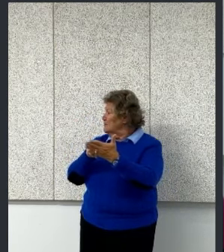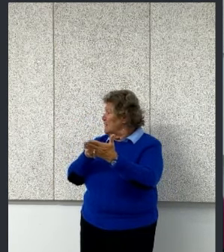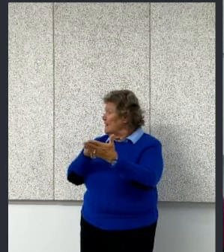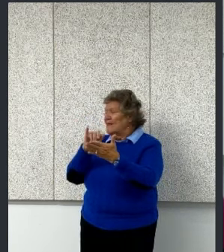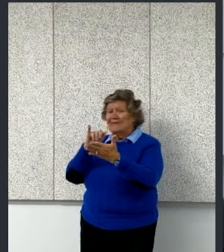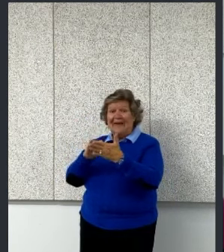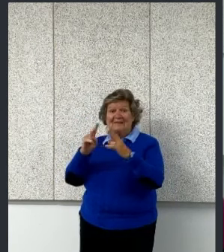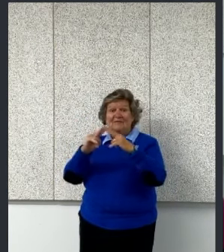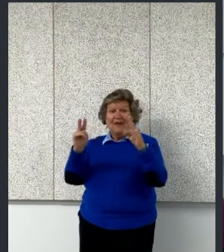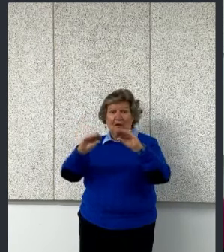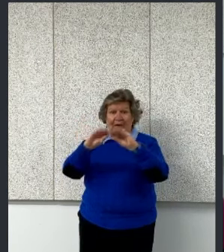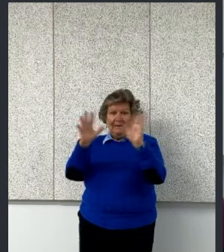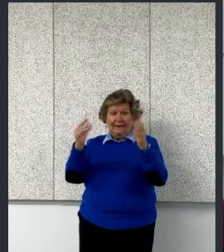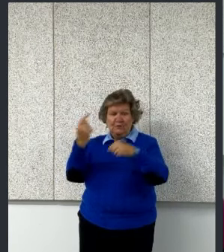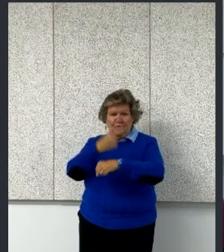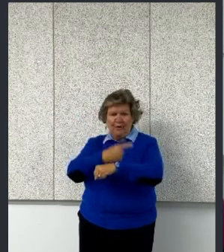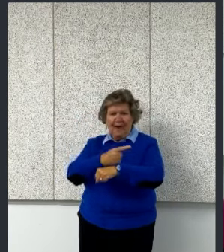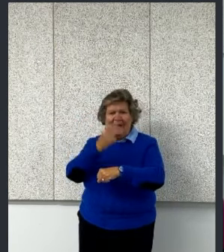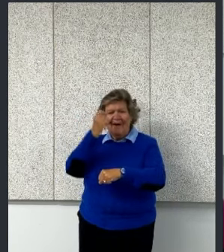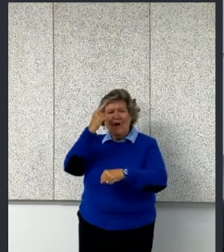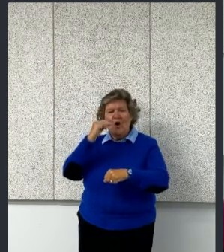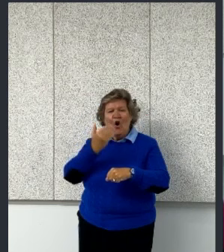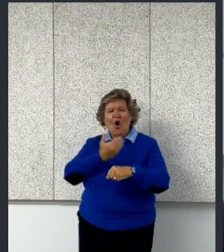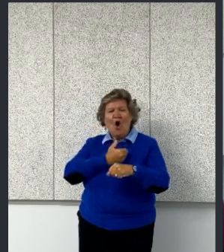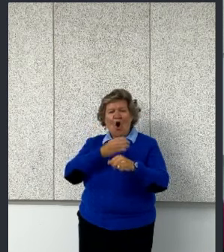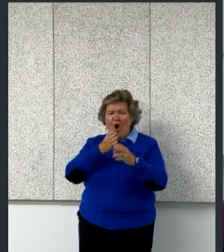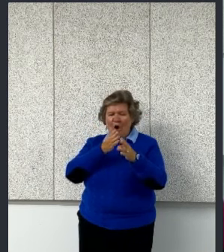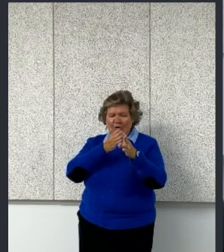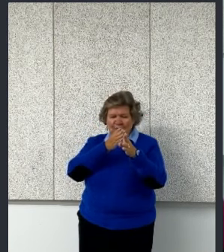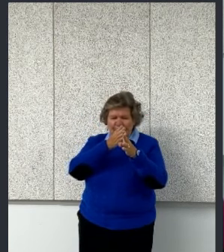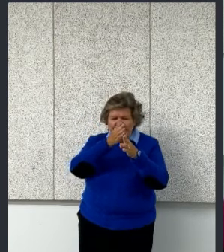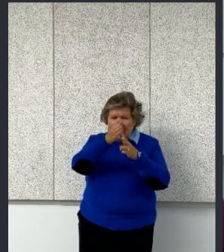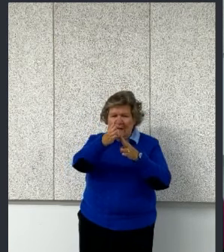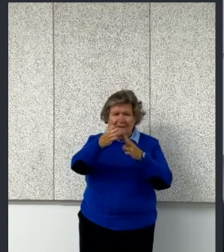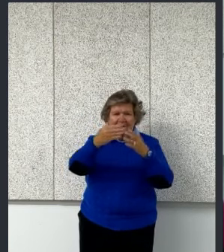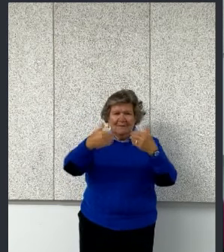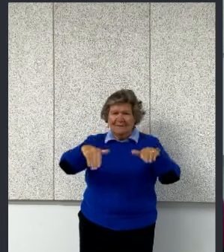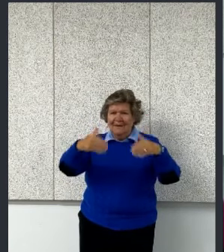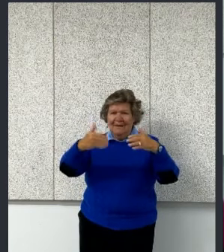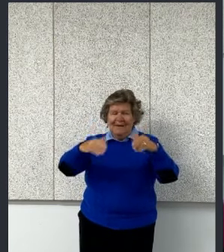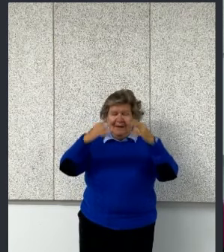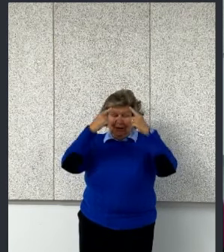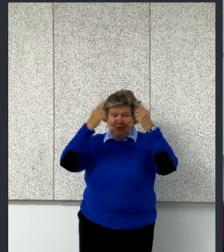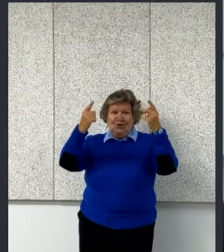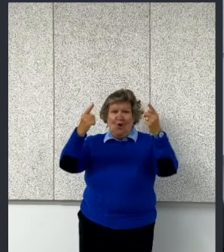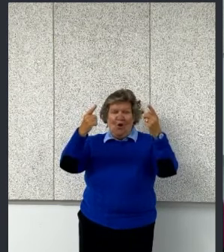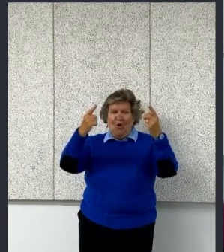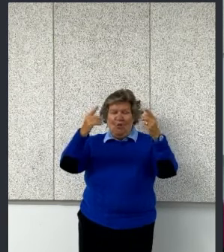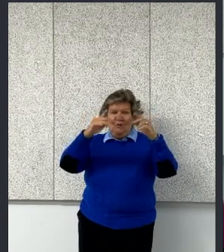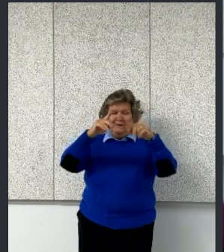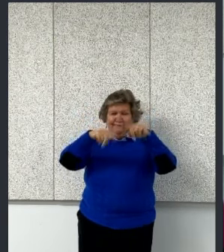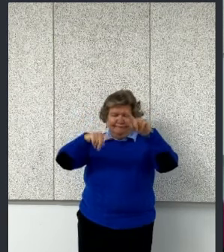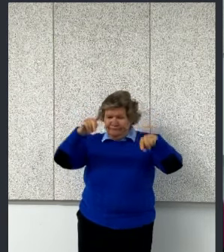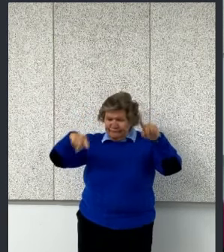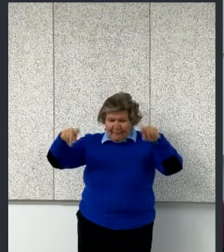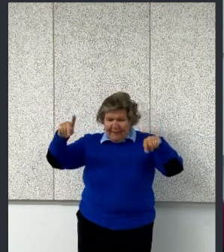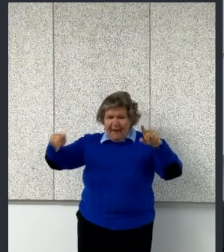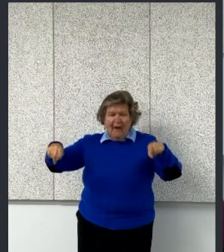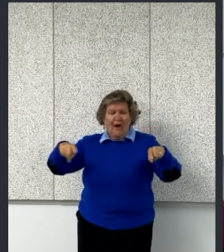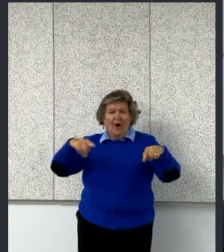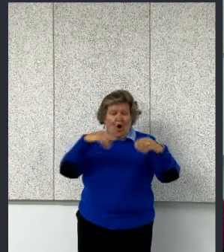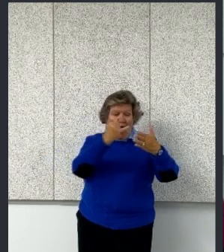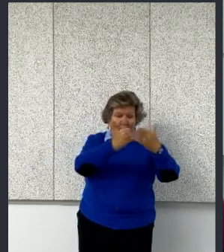super clear today that our field is so porous. You know, artists and audiences and administrators like move